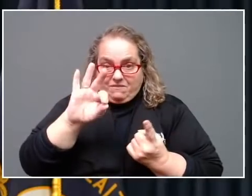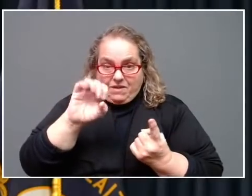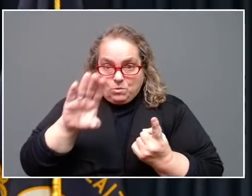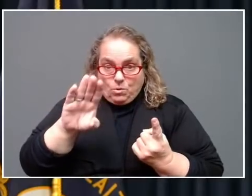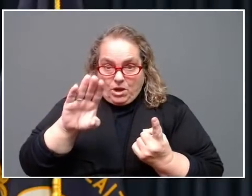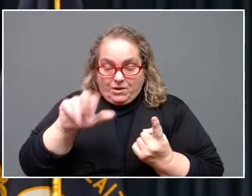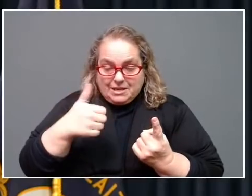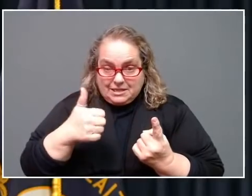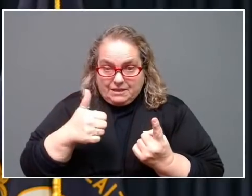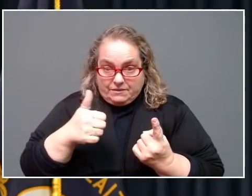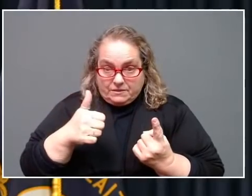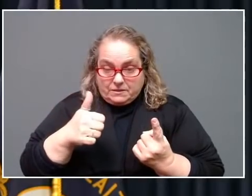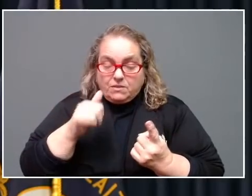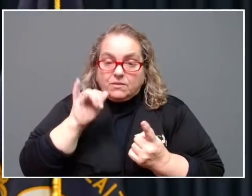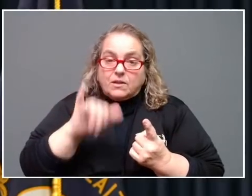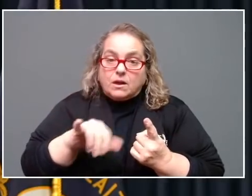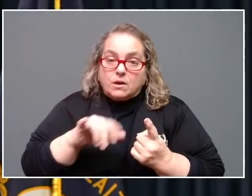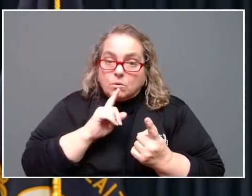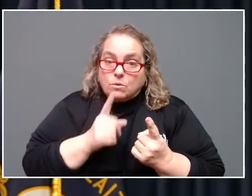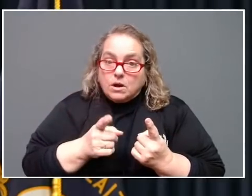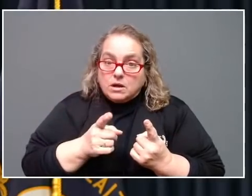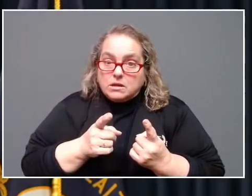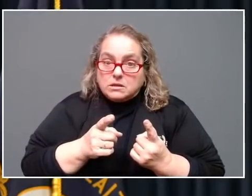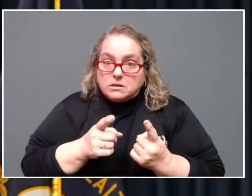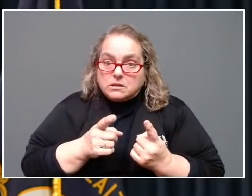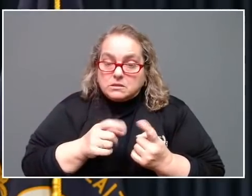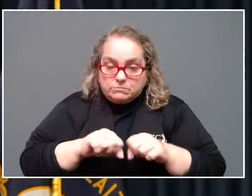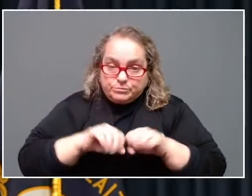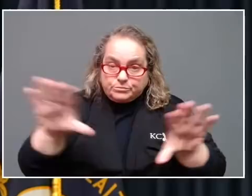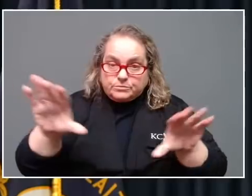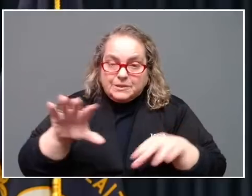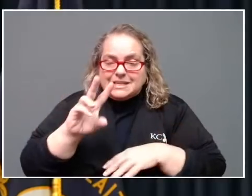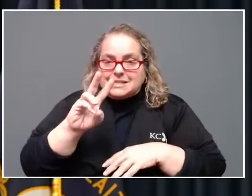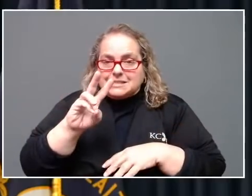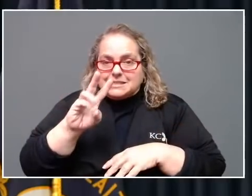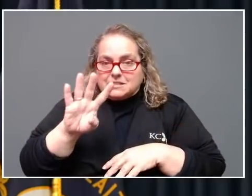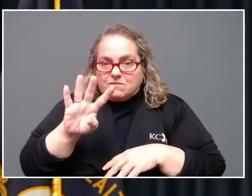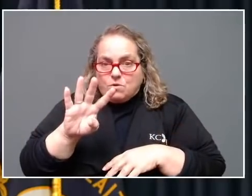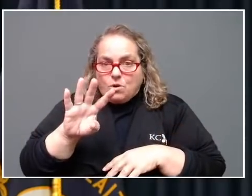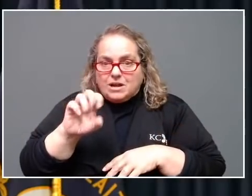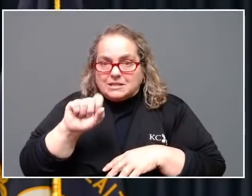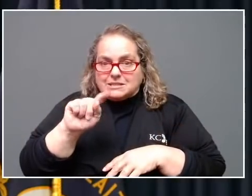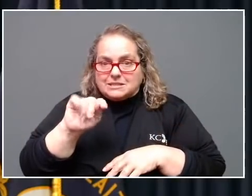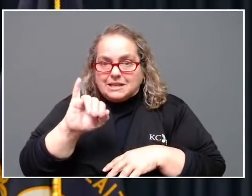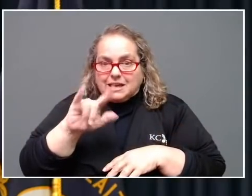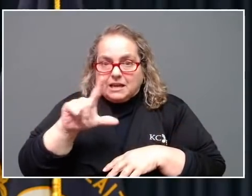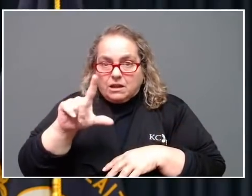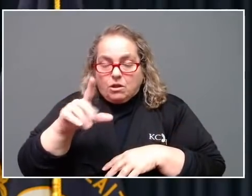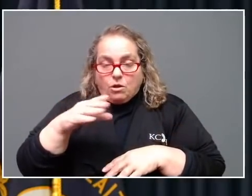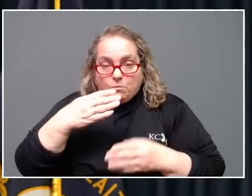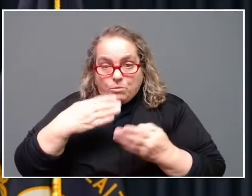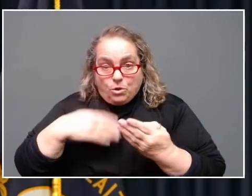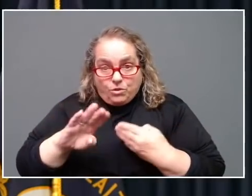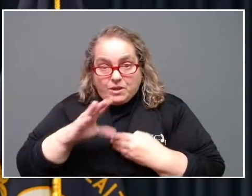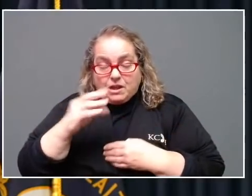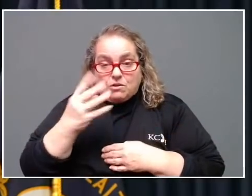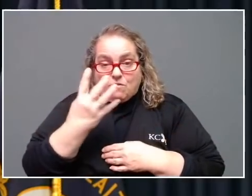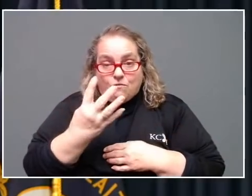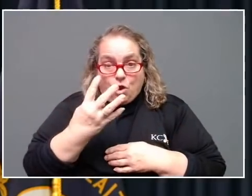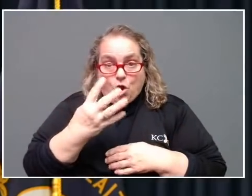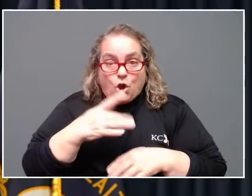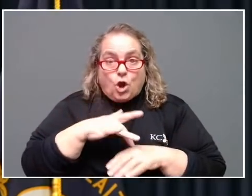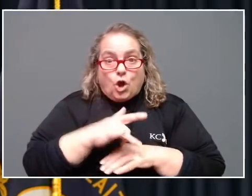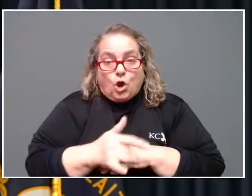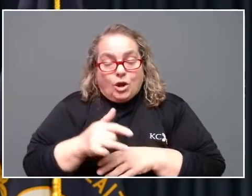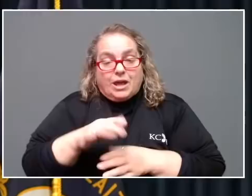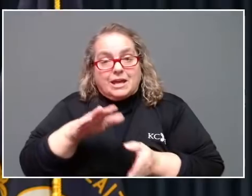10th, that was published about 64 stillbirths and 4 early neonatal deaths